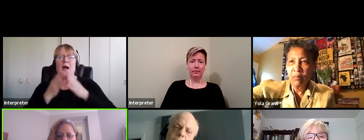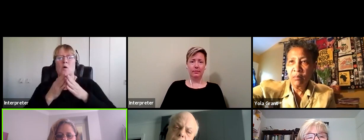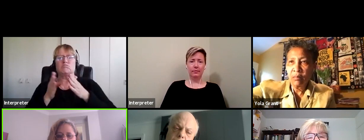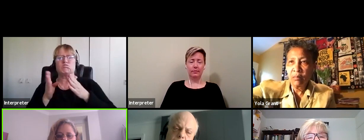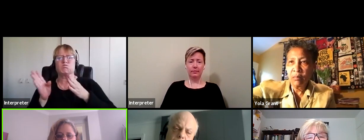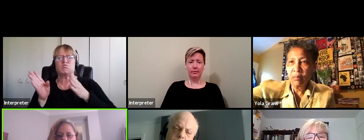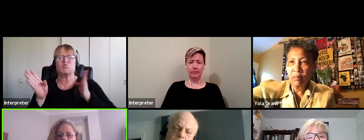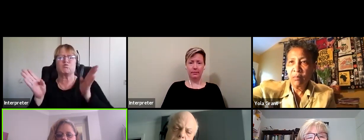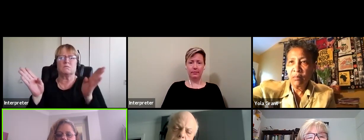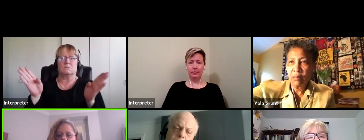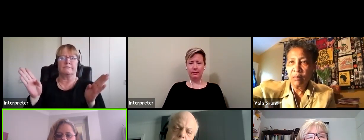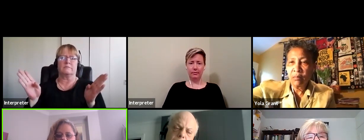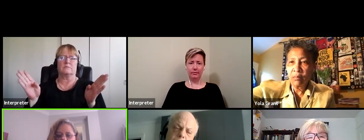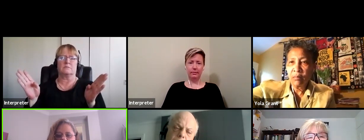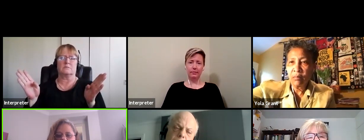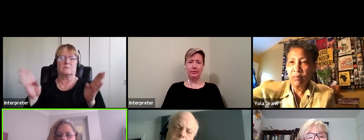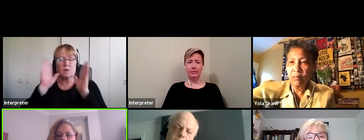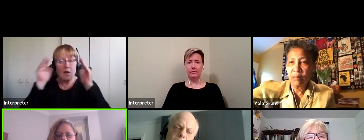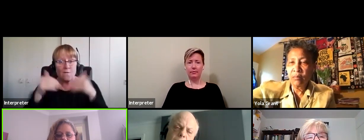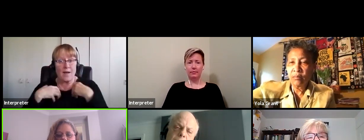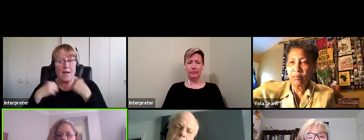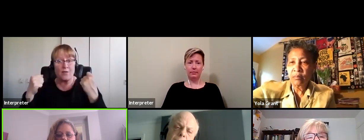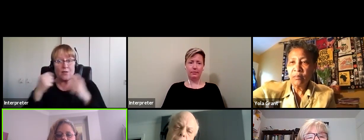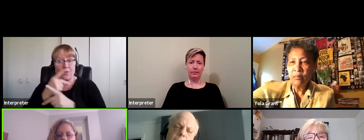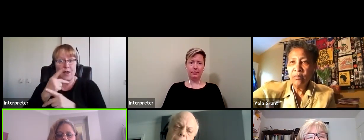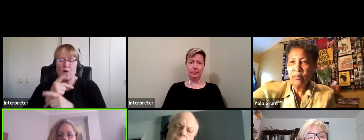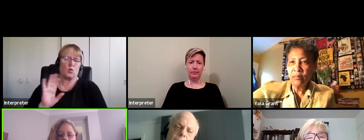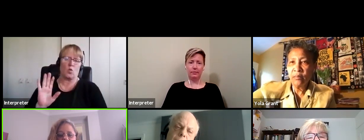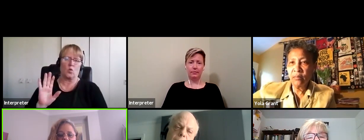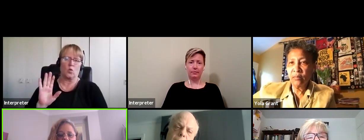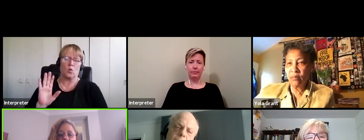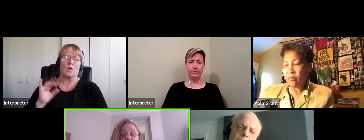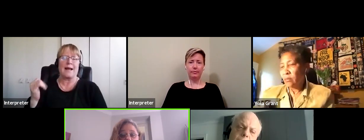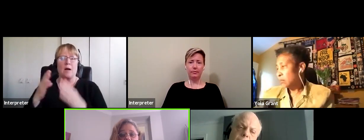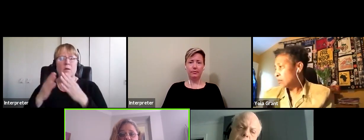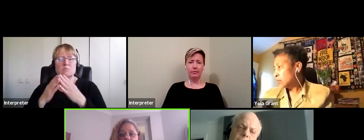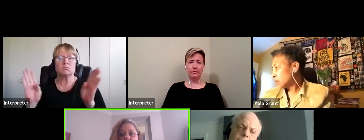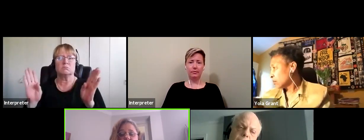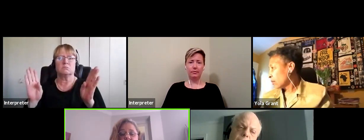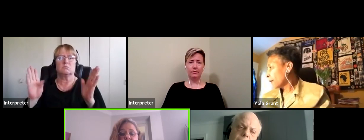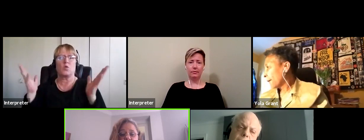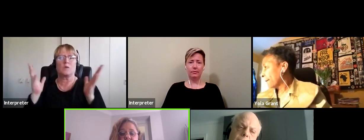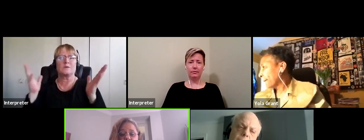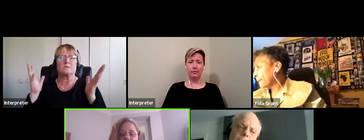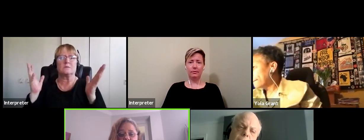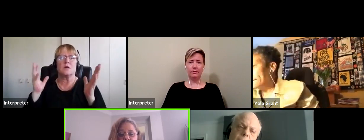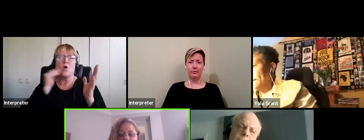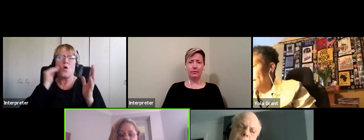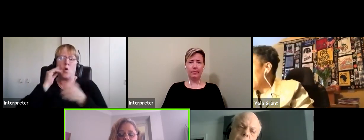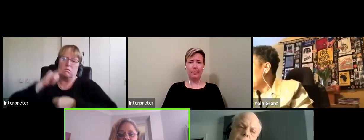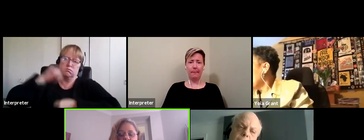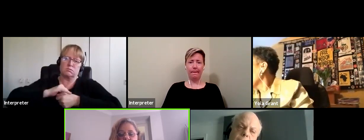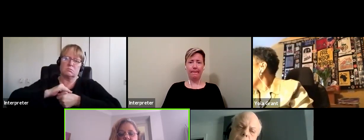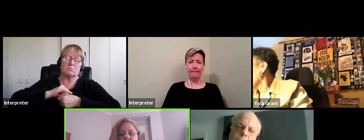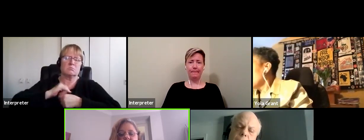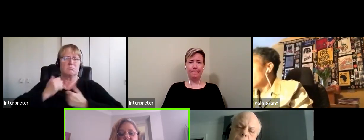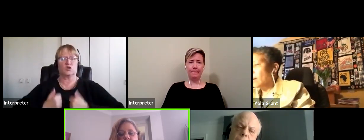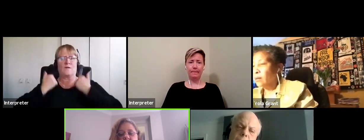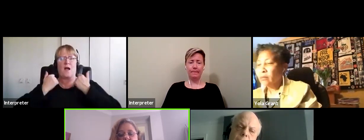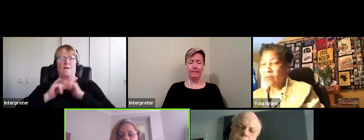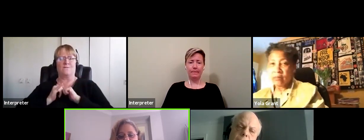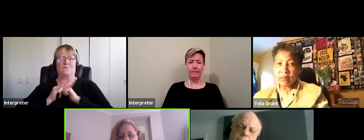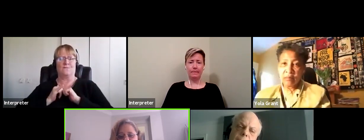now, looking not just at healthcare, but as well to issues of surviving while self-isolating at home. So next